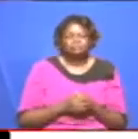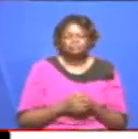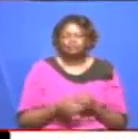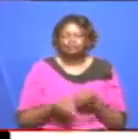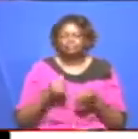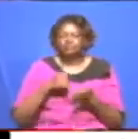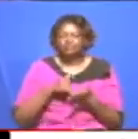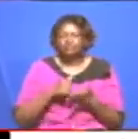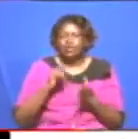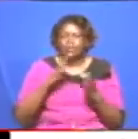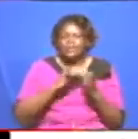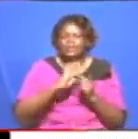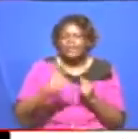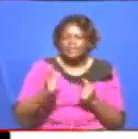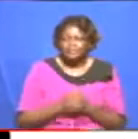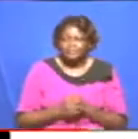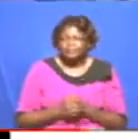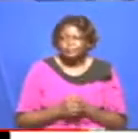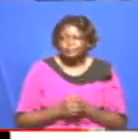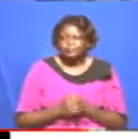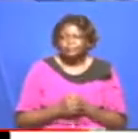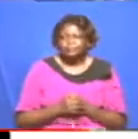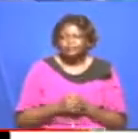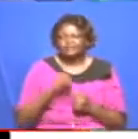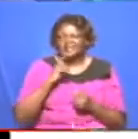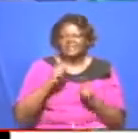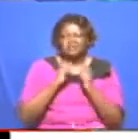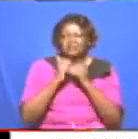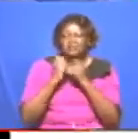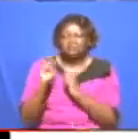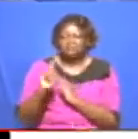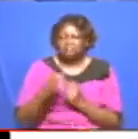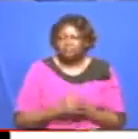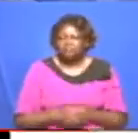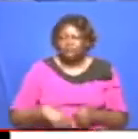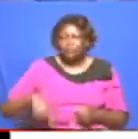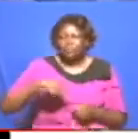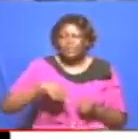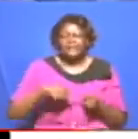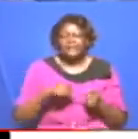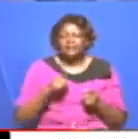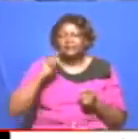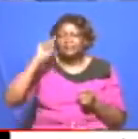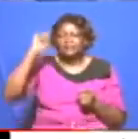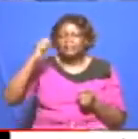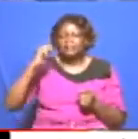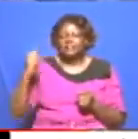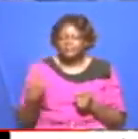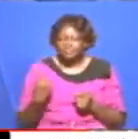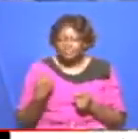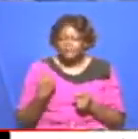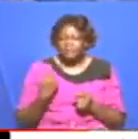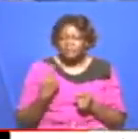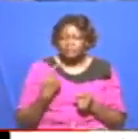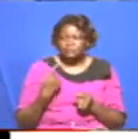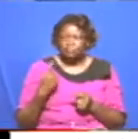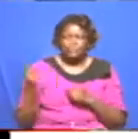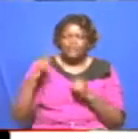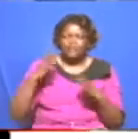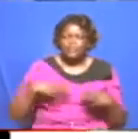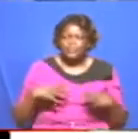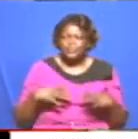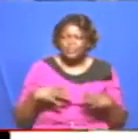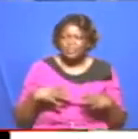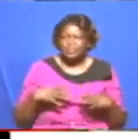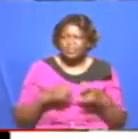Kenya counterpart Moses Wetangula to a tribal outfit. Sisi katika mrengo wa Kenya Kwanza, tunakuja kwa wananchi,